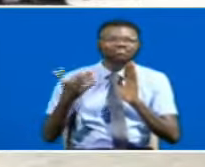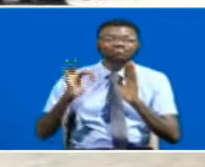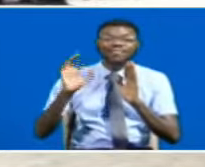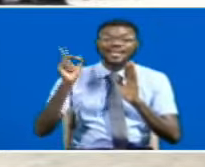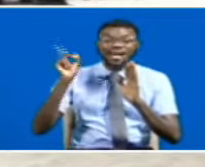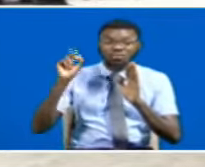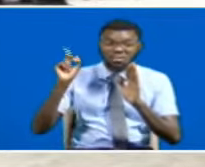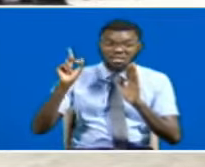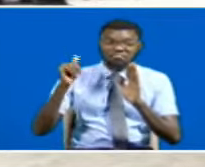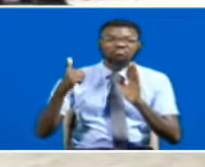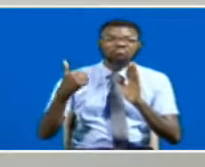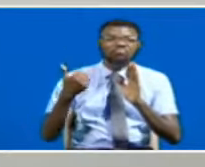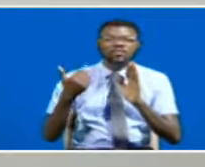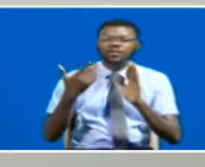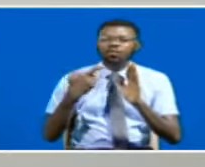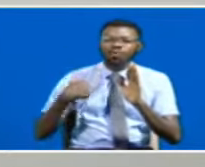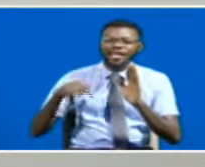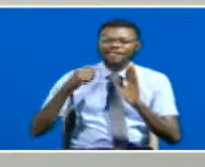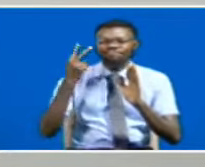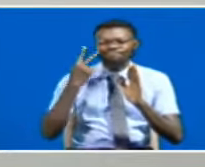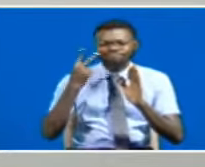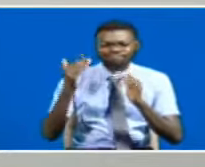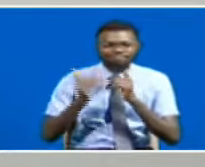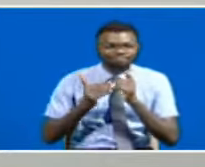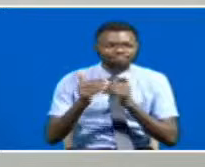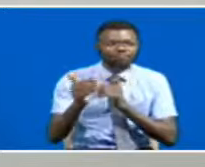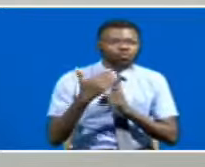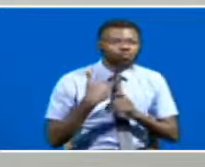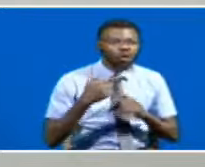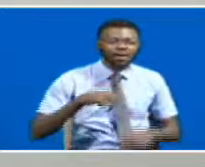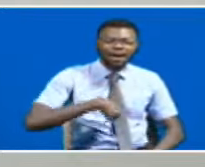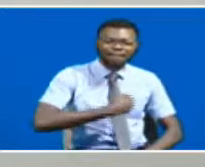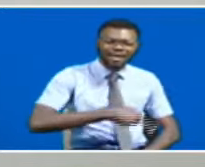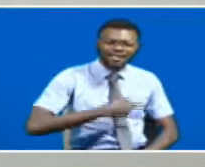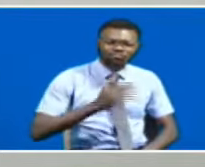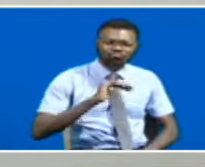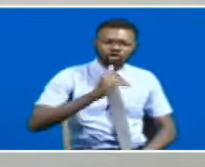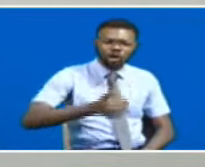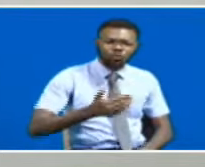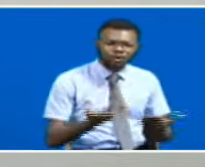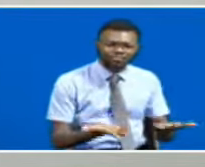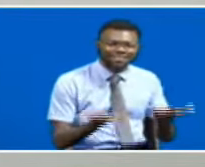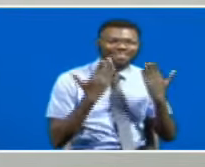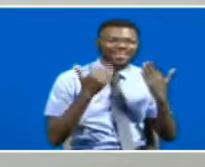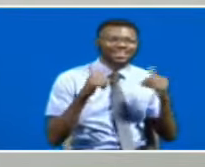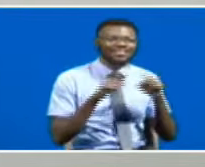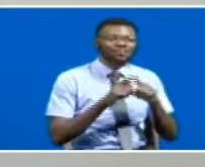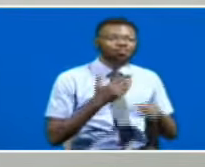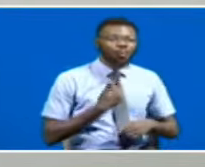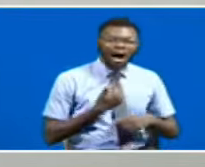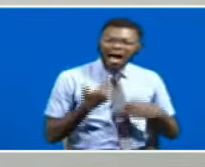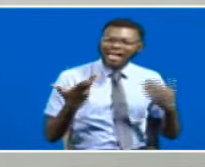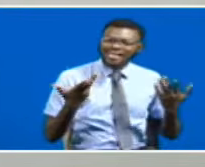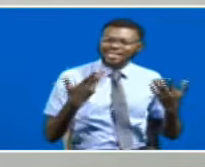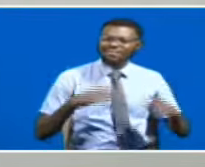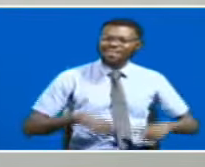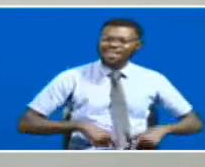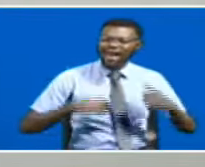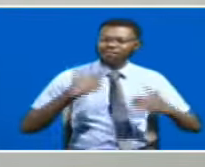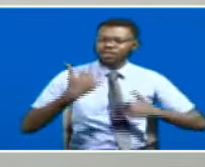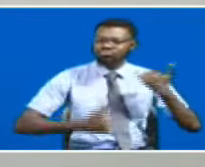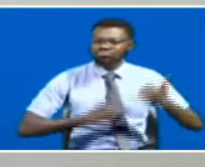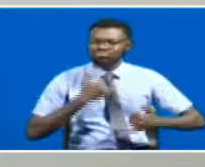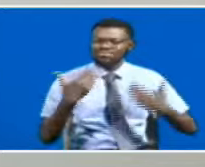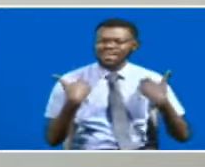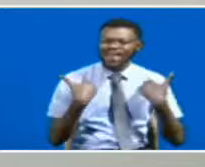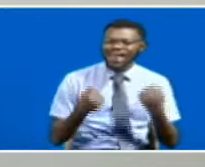Nairobi within the building. So we're looking forward really to revive Malindi as a town, to bring life into Malindi with fitness, health,